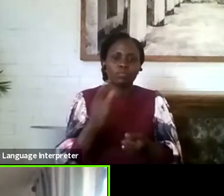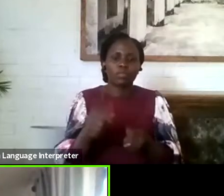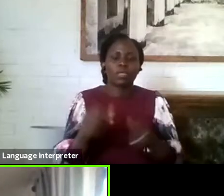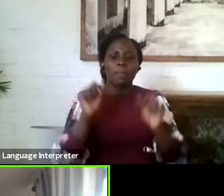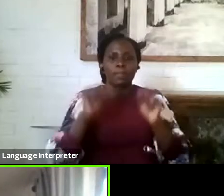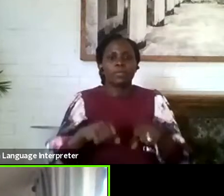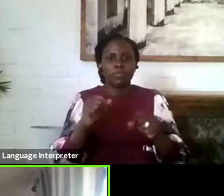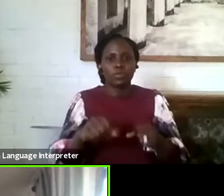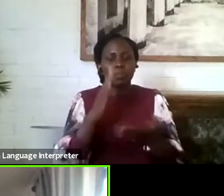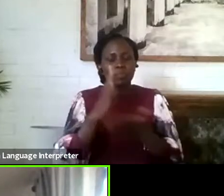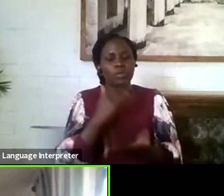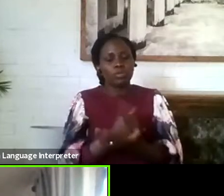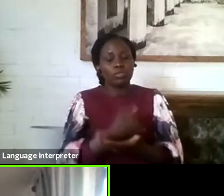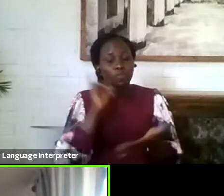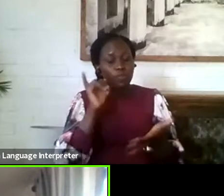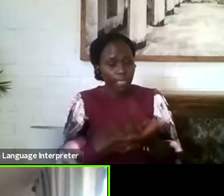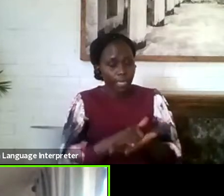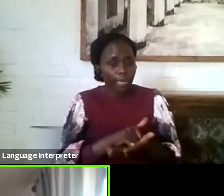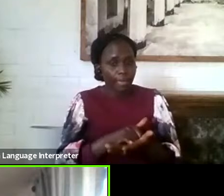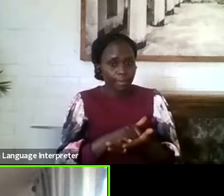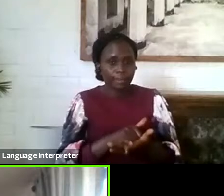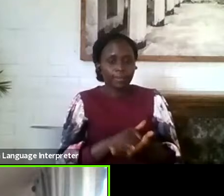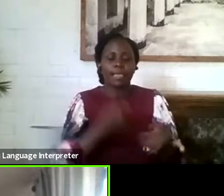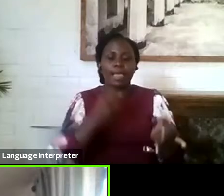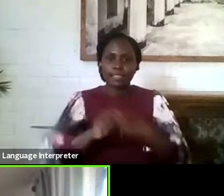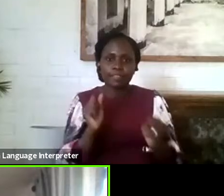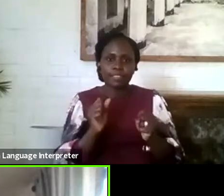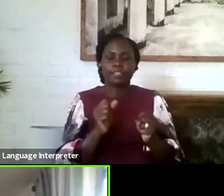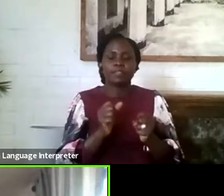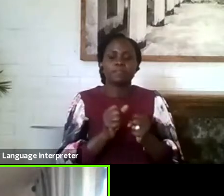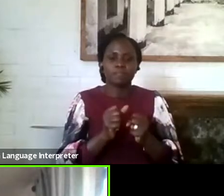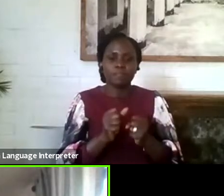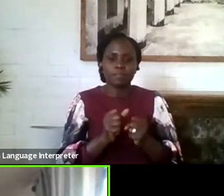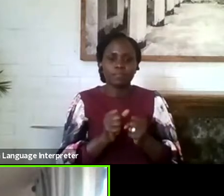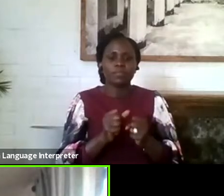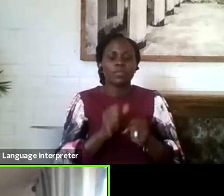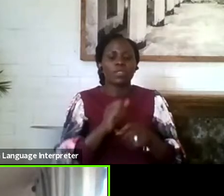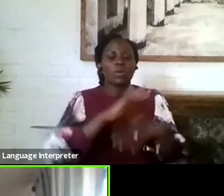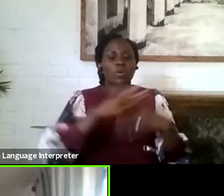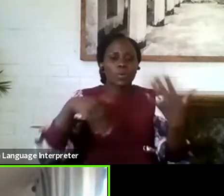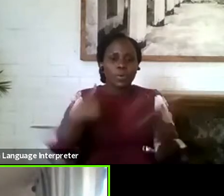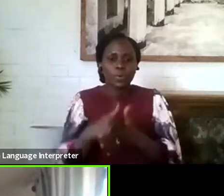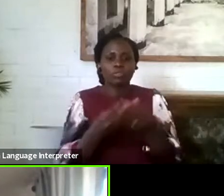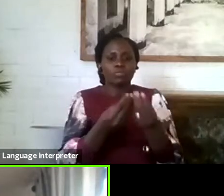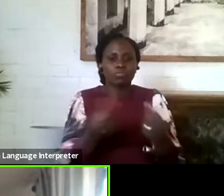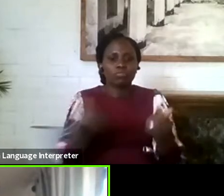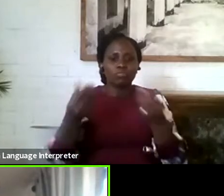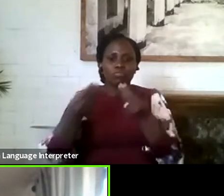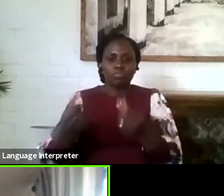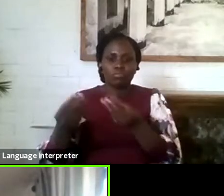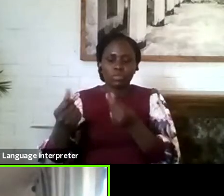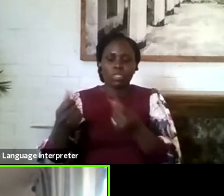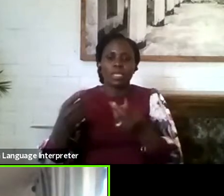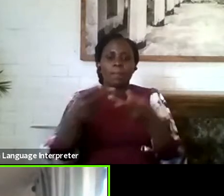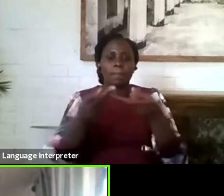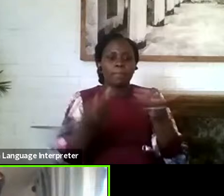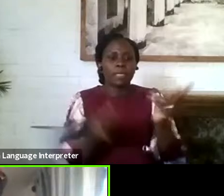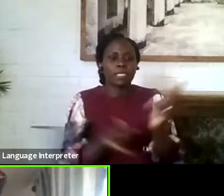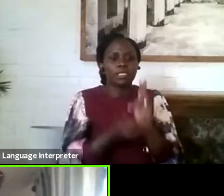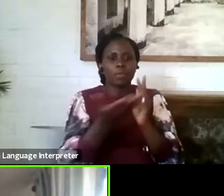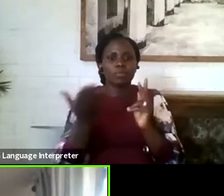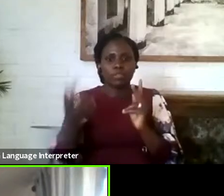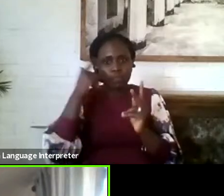that, activities surrounding the remedies in place in times of such breach should